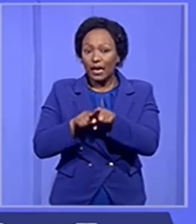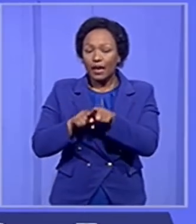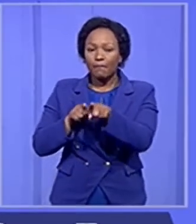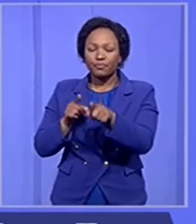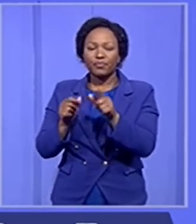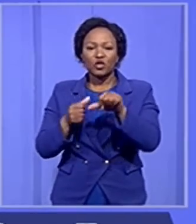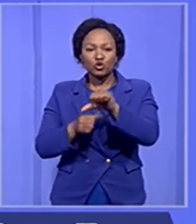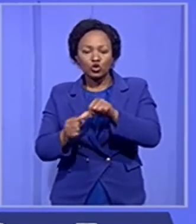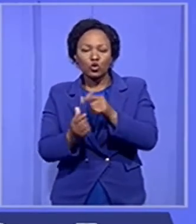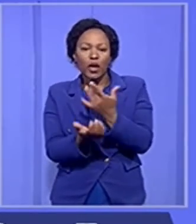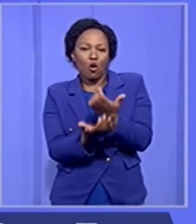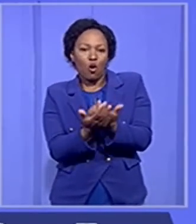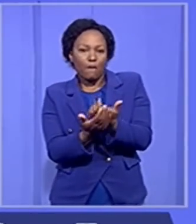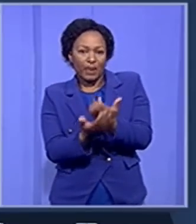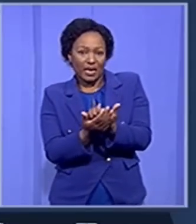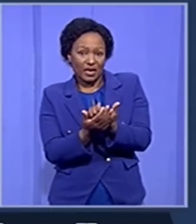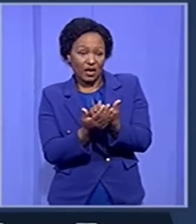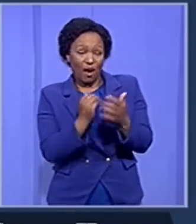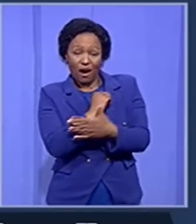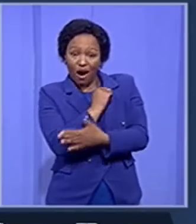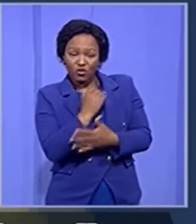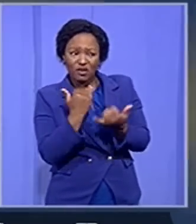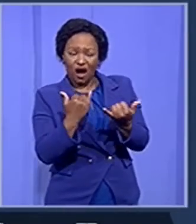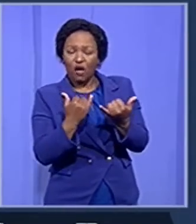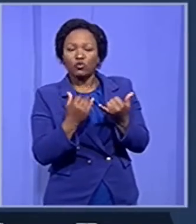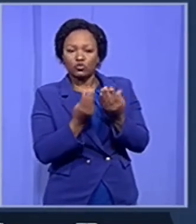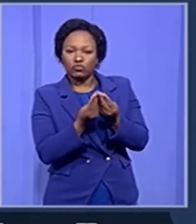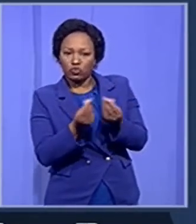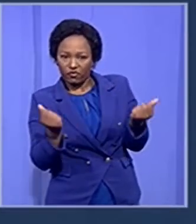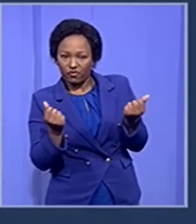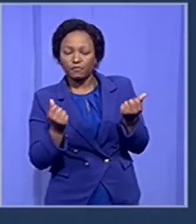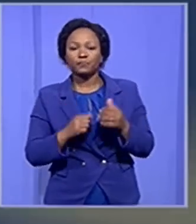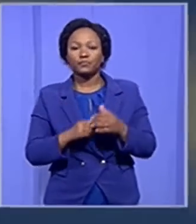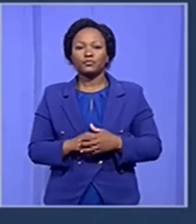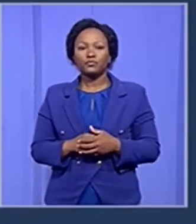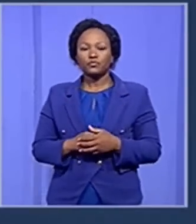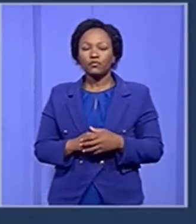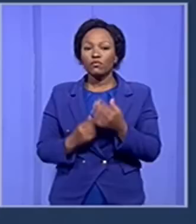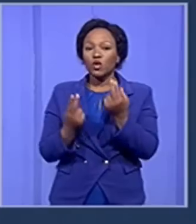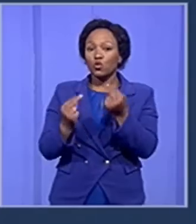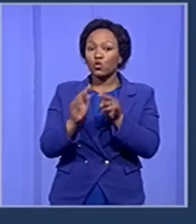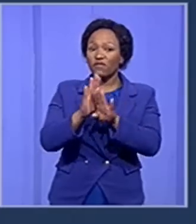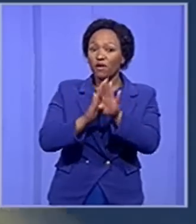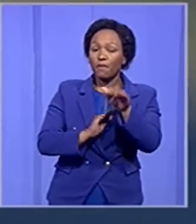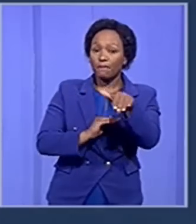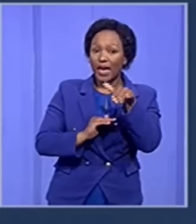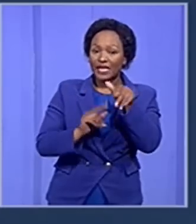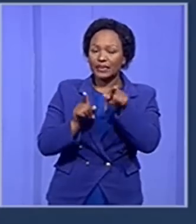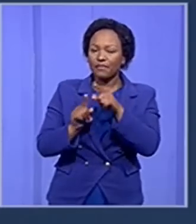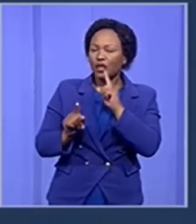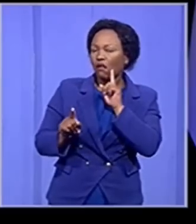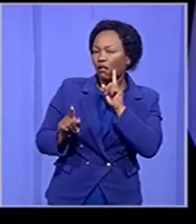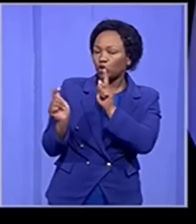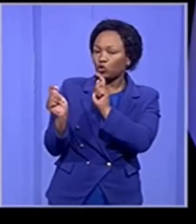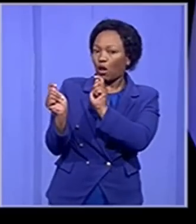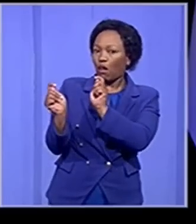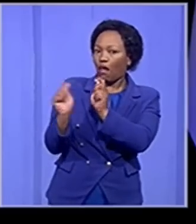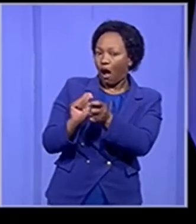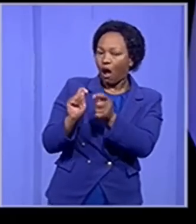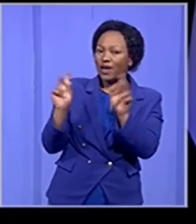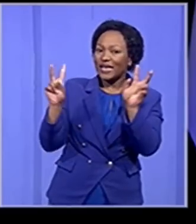our country is facing. New Development Bank le yona e gatelela mokgwa wa go fetola go fetla motlakase.